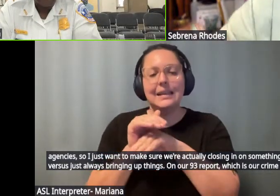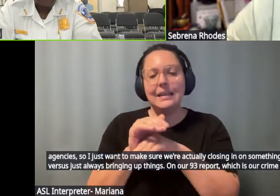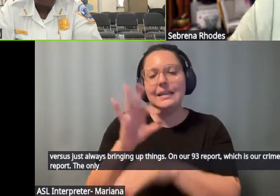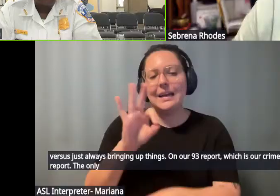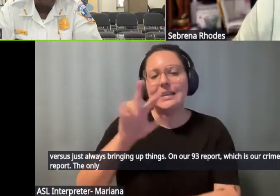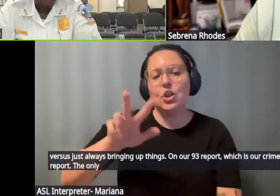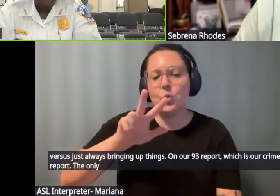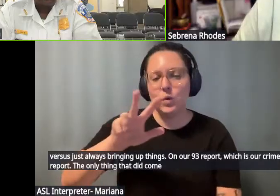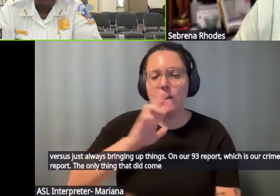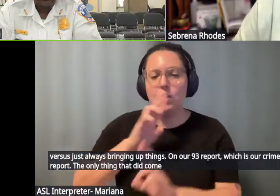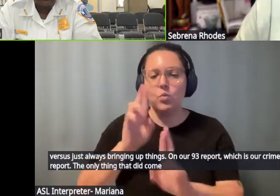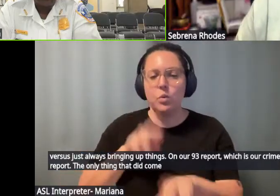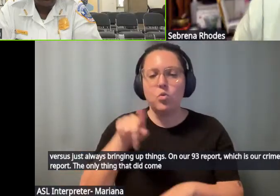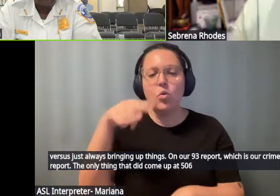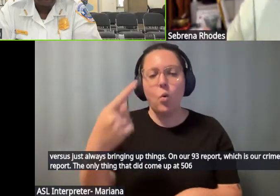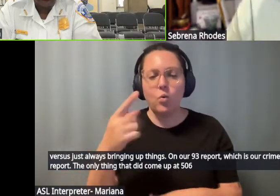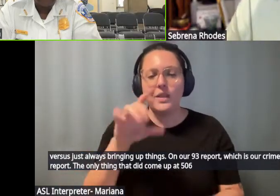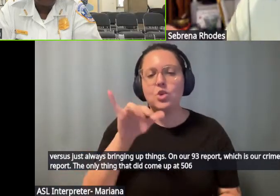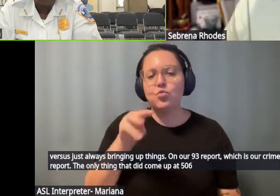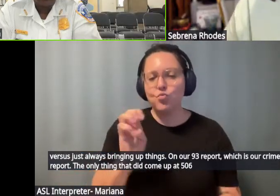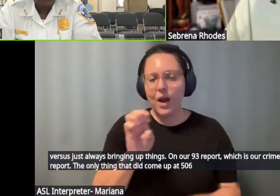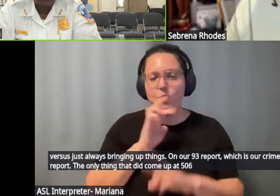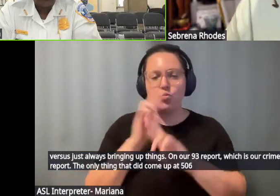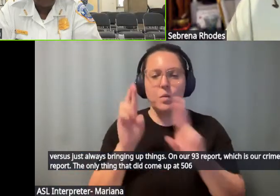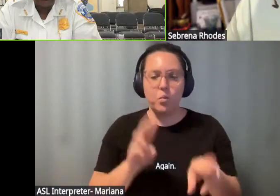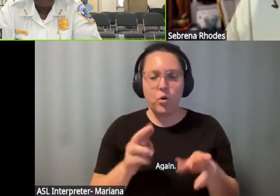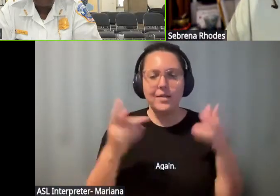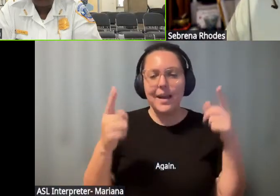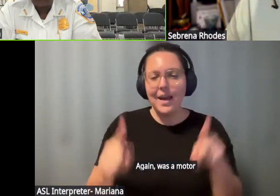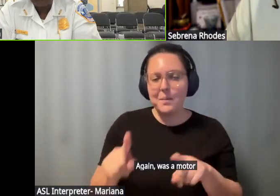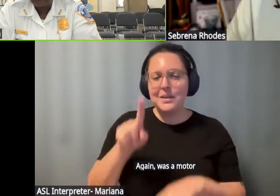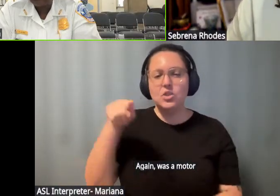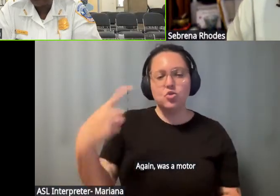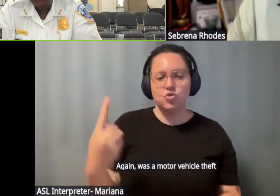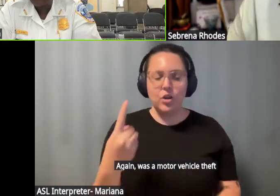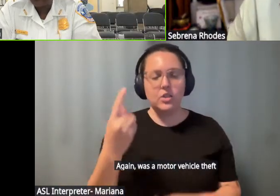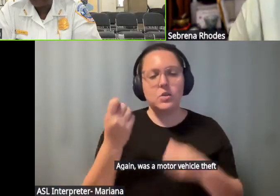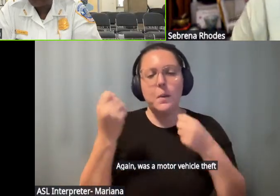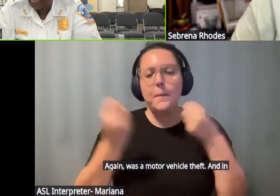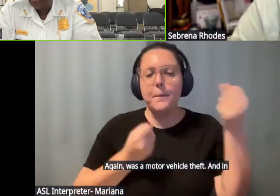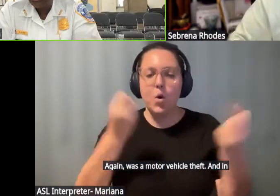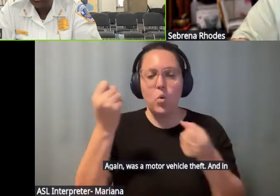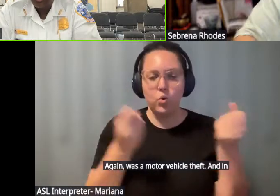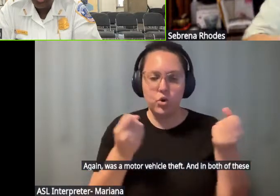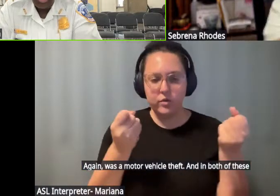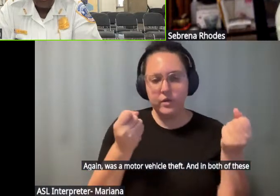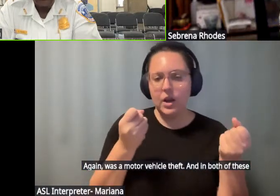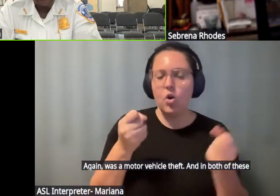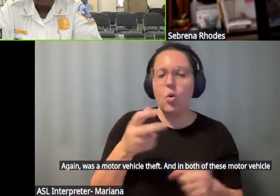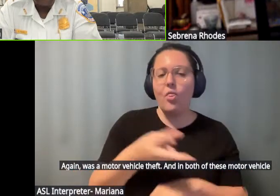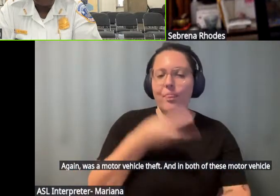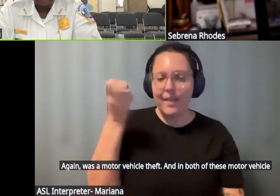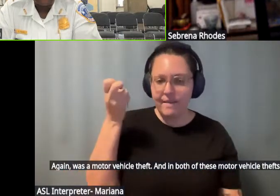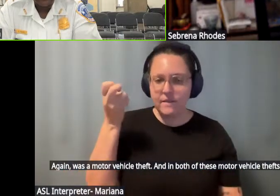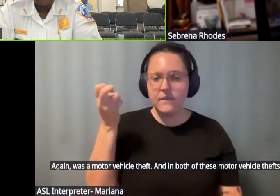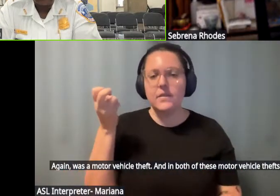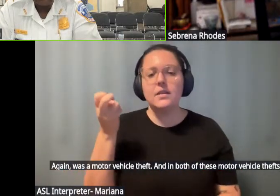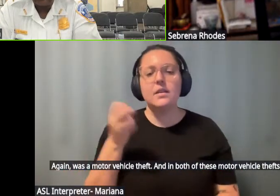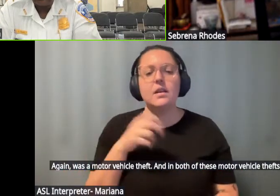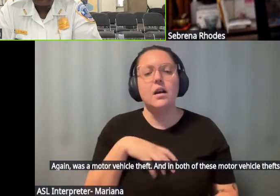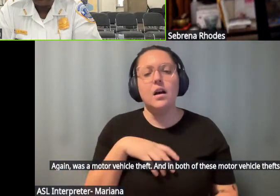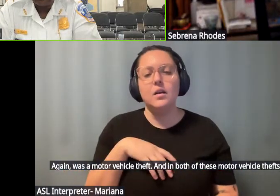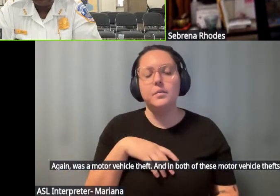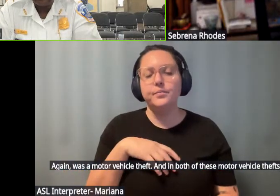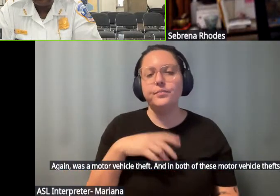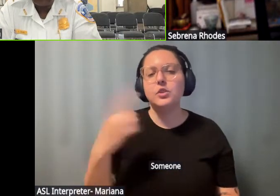did come up at 506 again was a motor vehicle theft. And in both of these motor vehicle thefts,